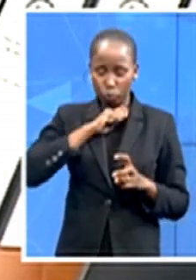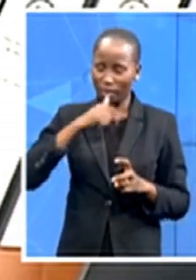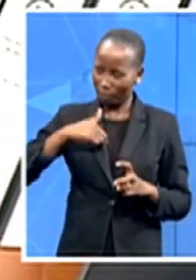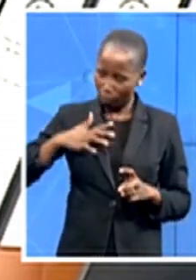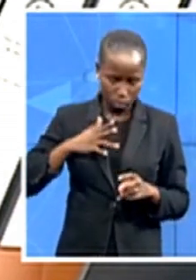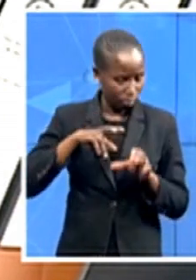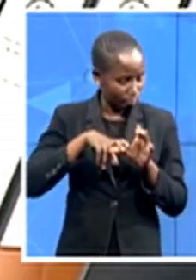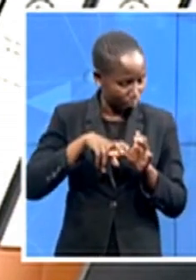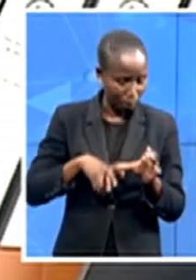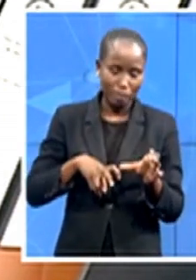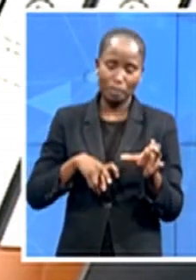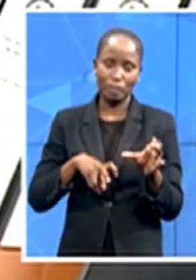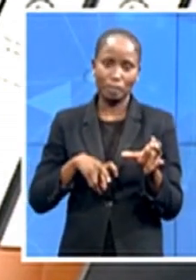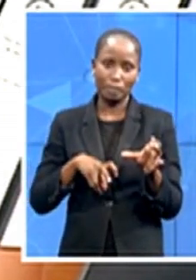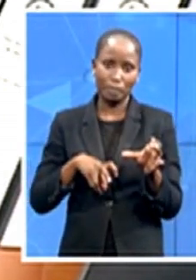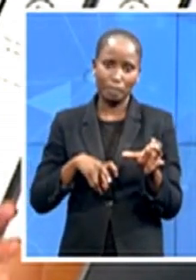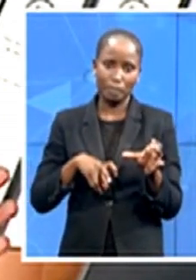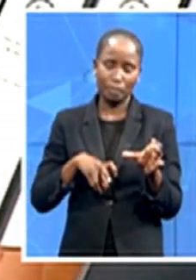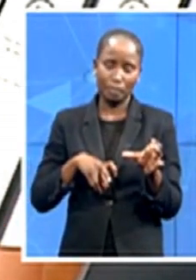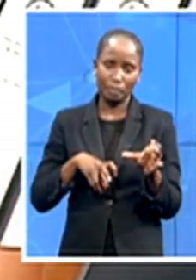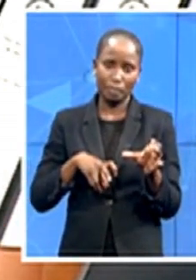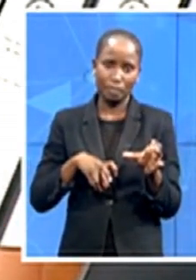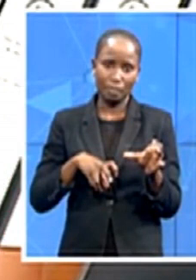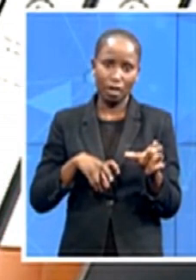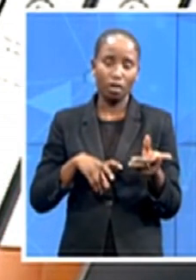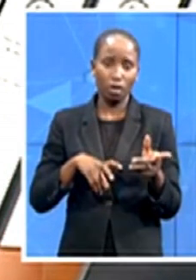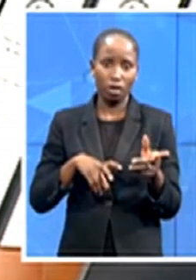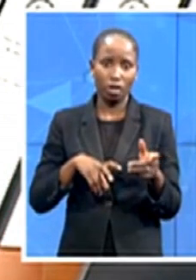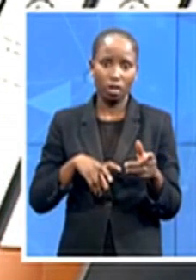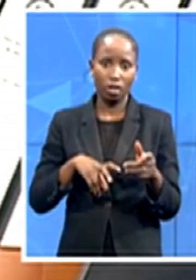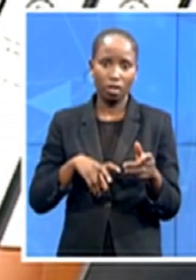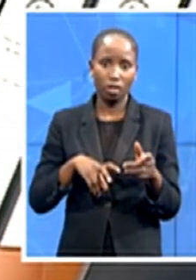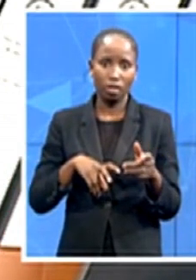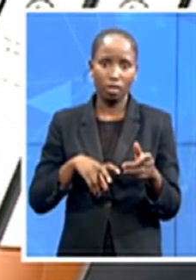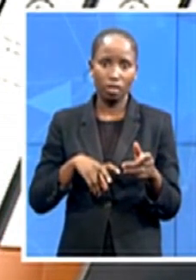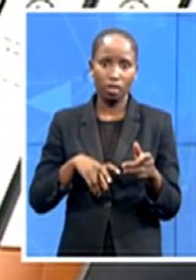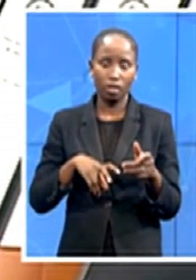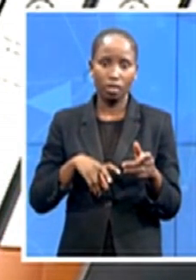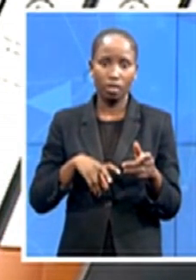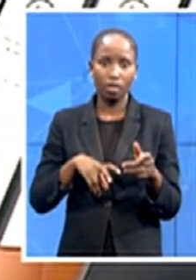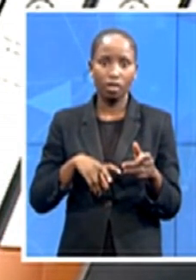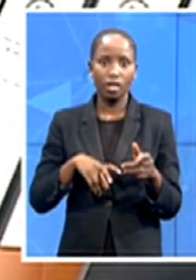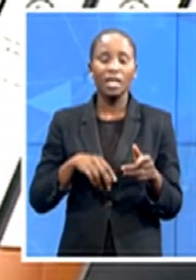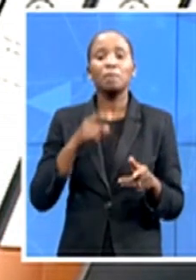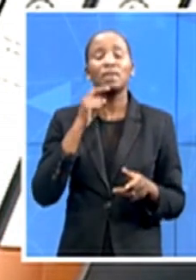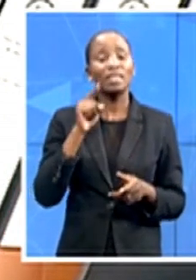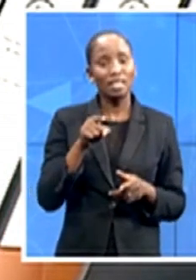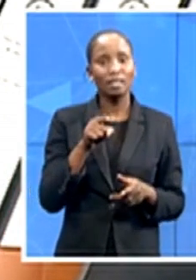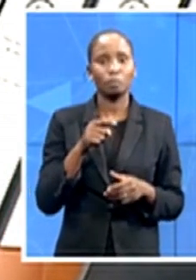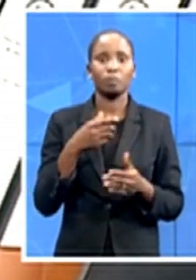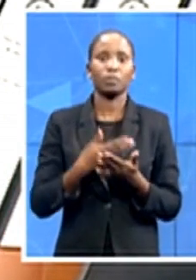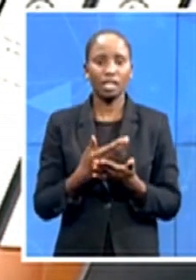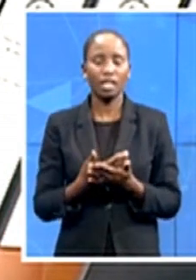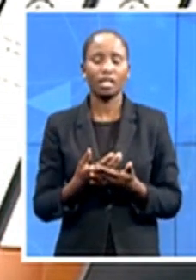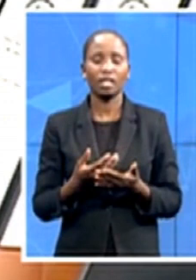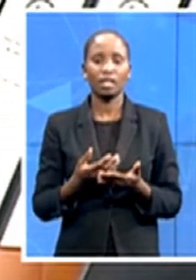While I would have earned quite a lot of praise from many quarters, this action of resignation